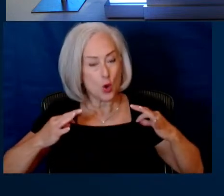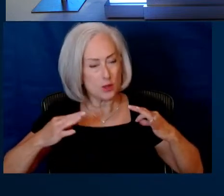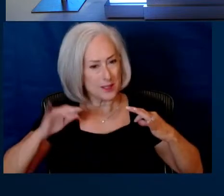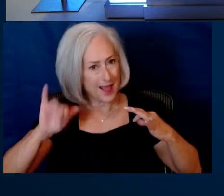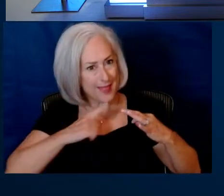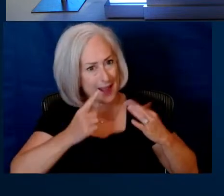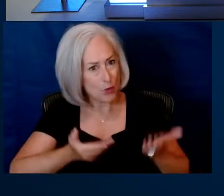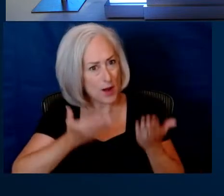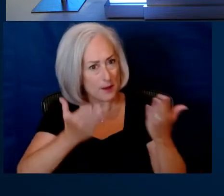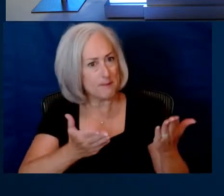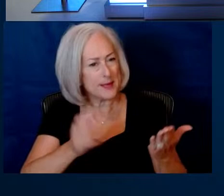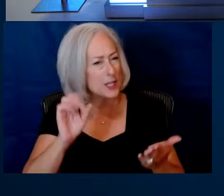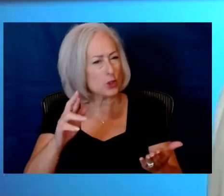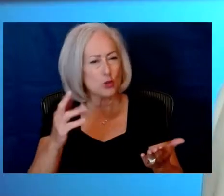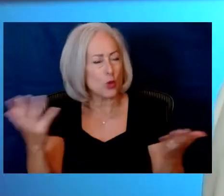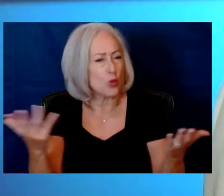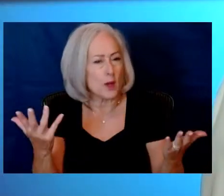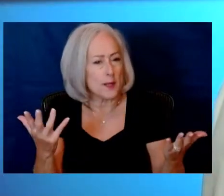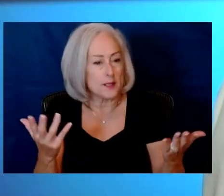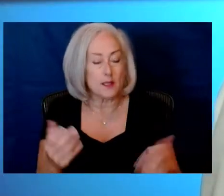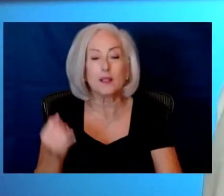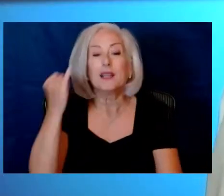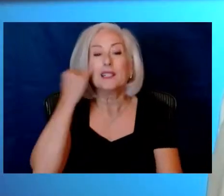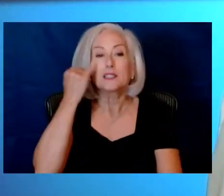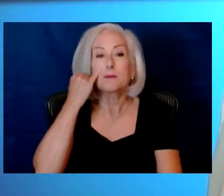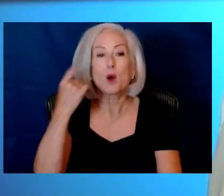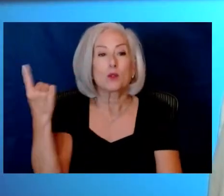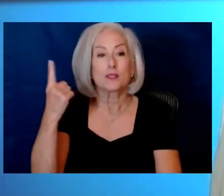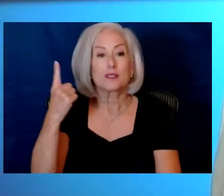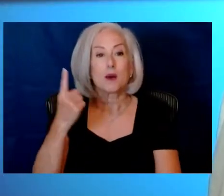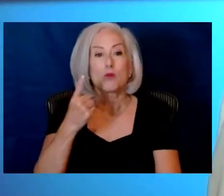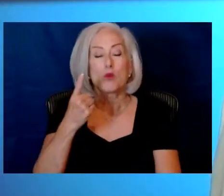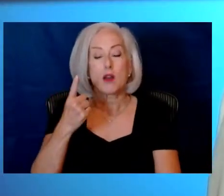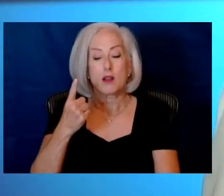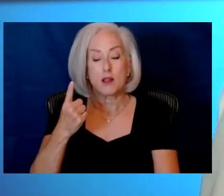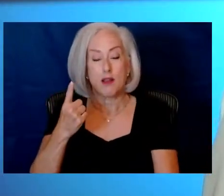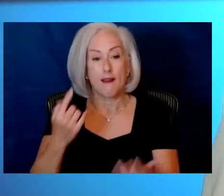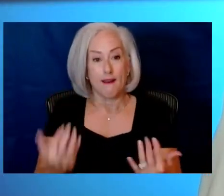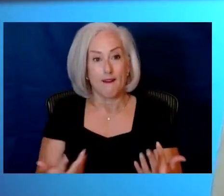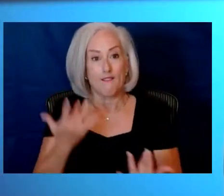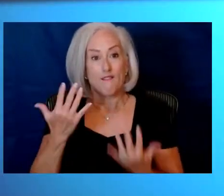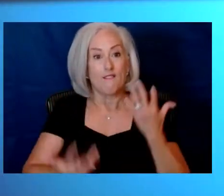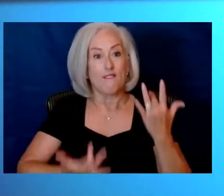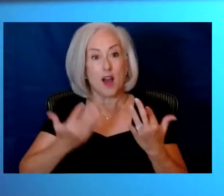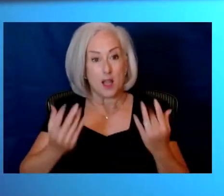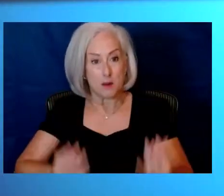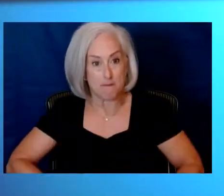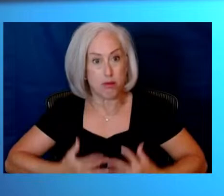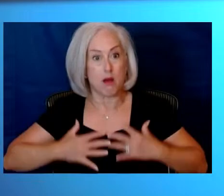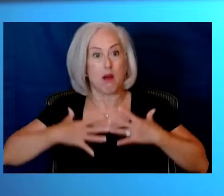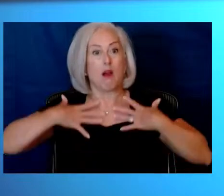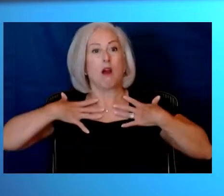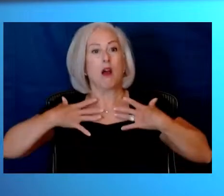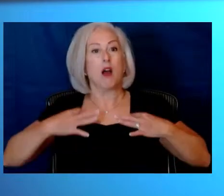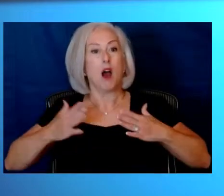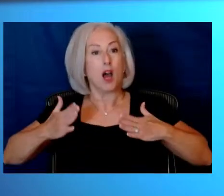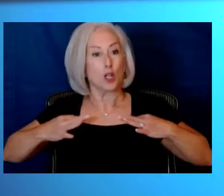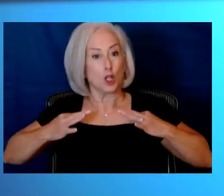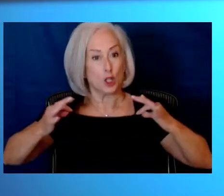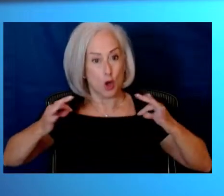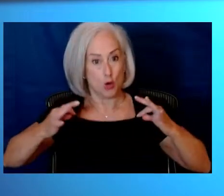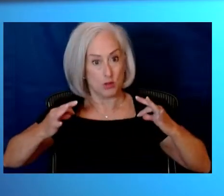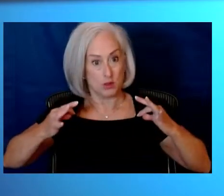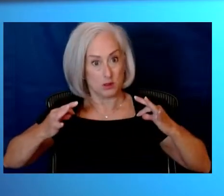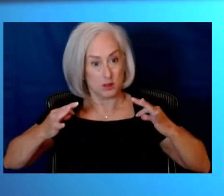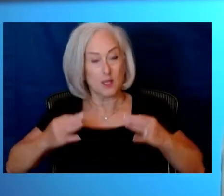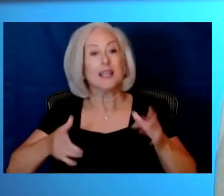So if the burn happens when someone is wearing clothing, the clothing is on fire, it is important that we do remove the clothing. If